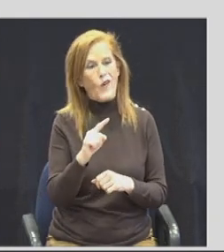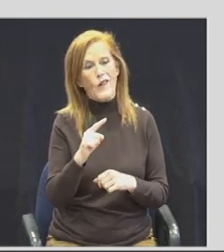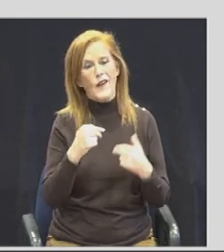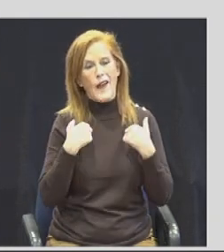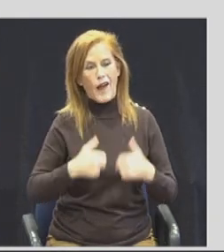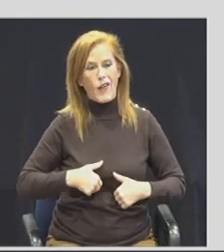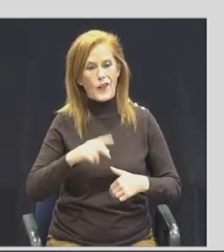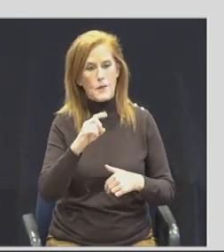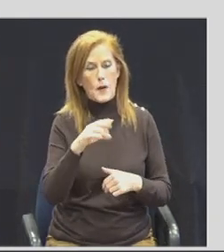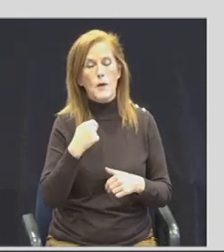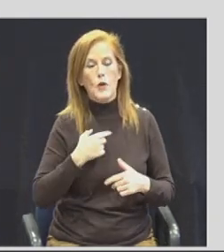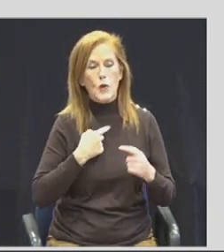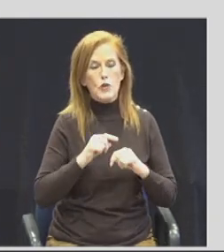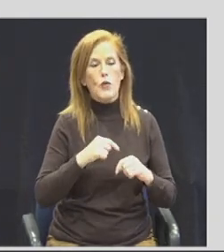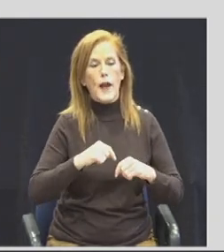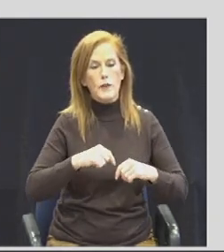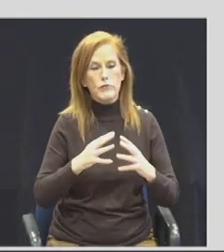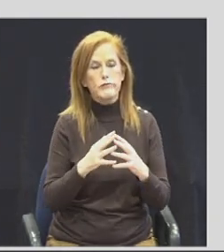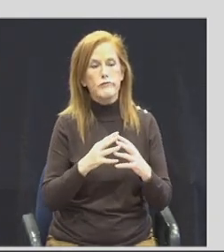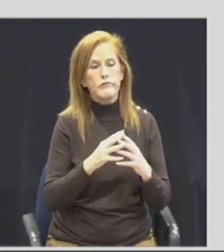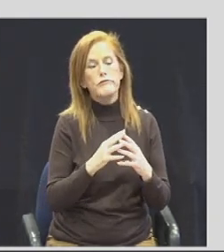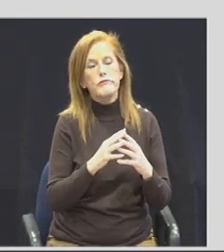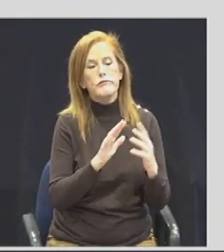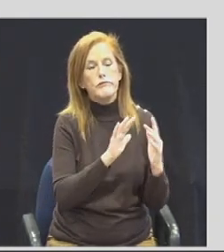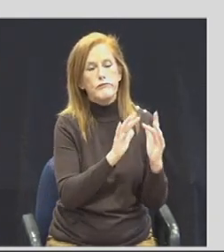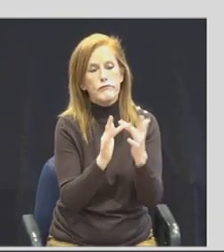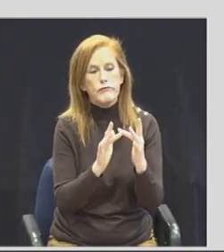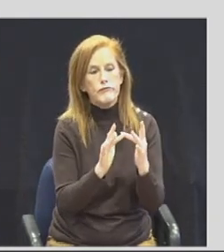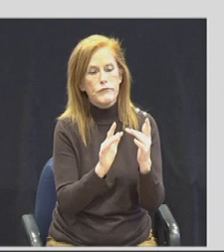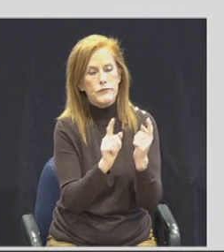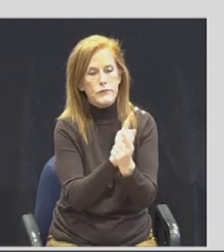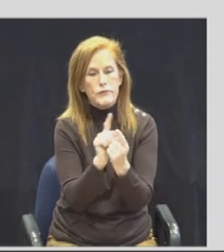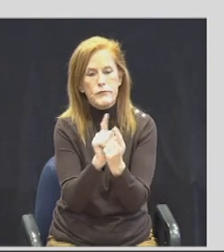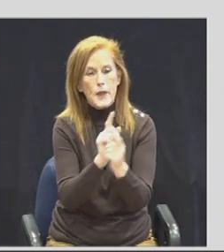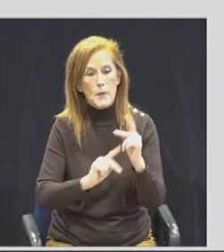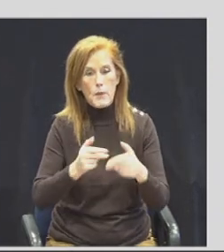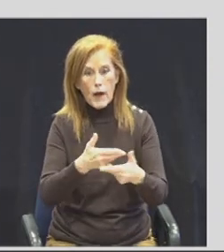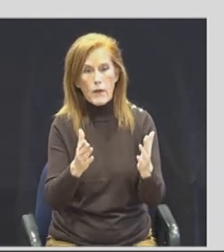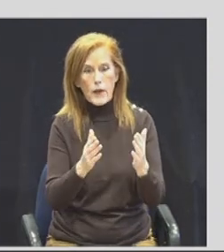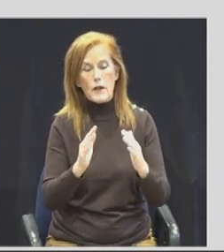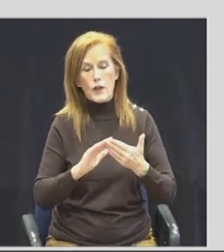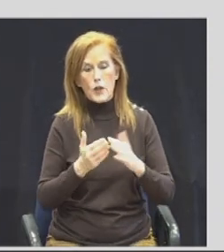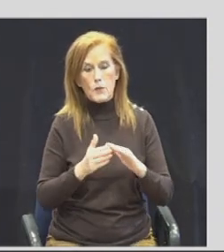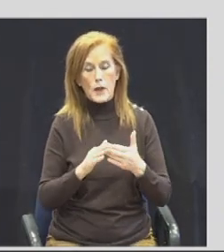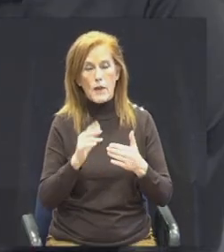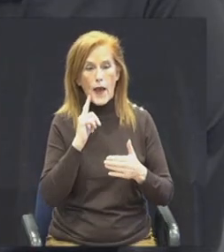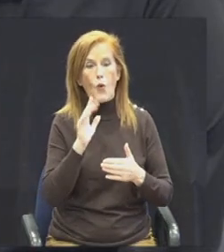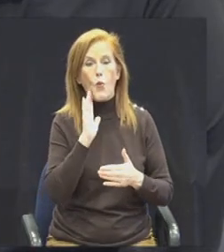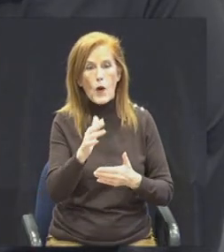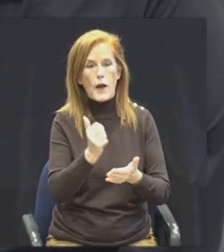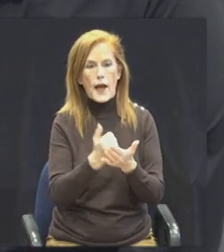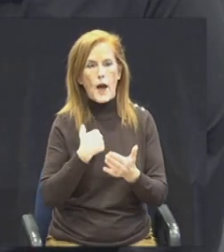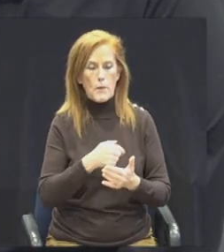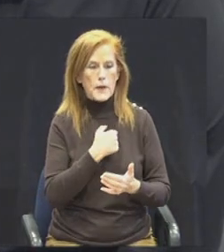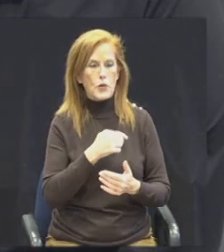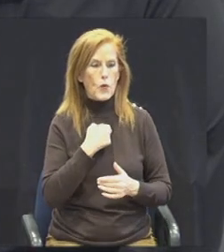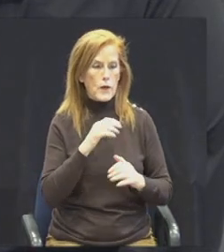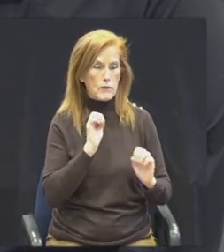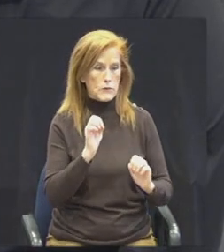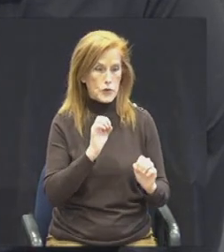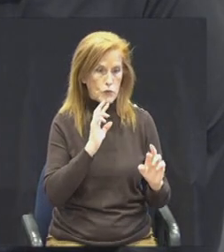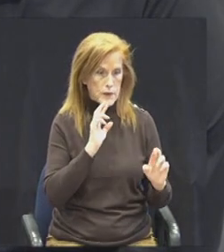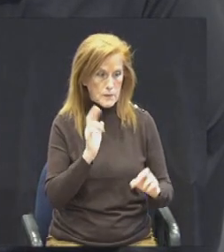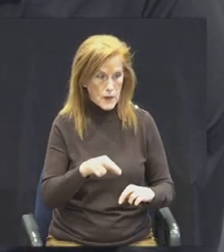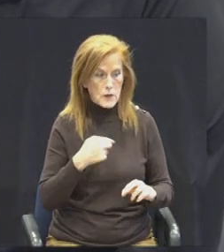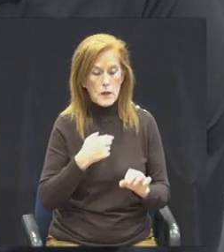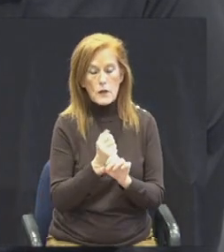starting to try and build a network, get out and meet people in the community who are going to be helping us with these emergency responses. And we